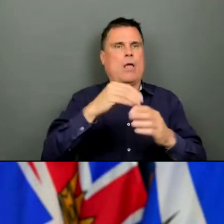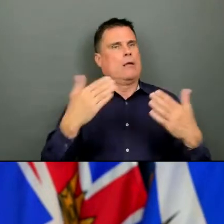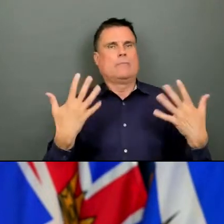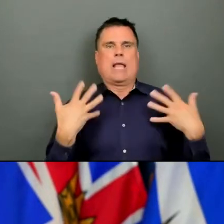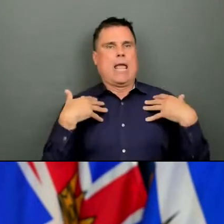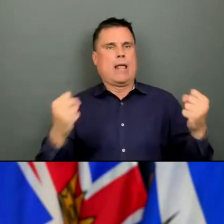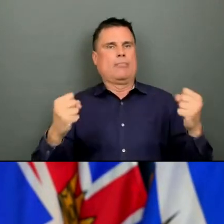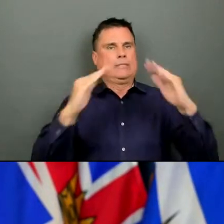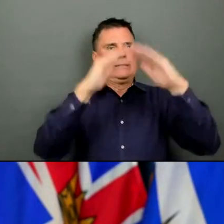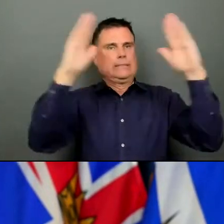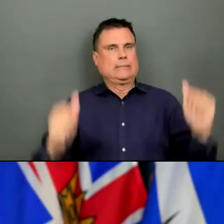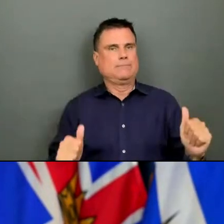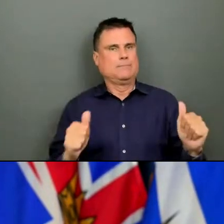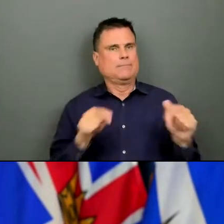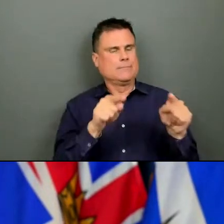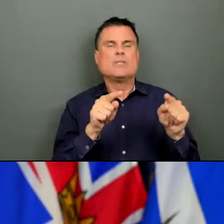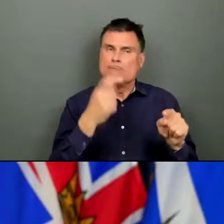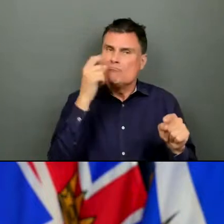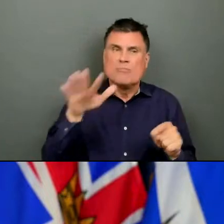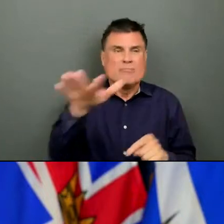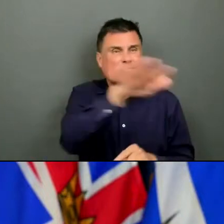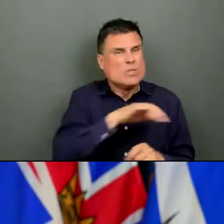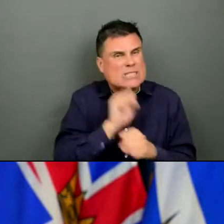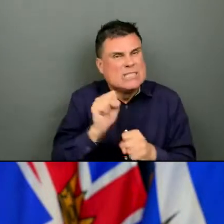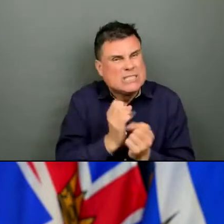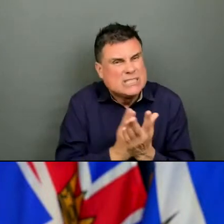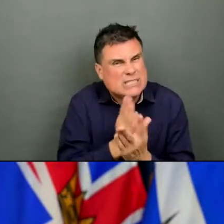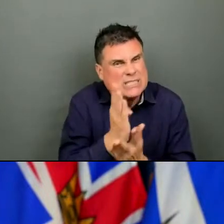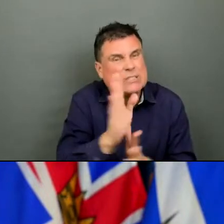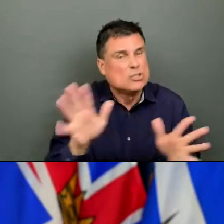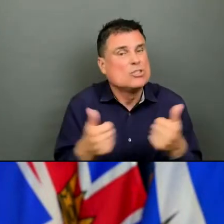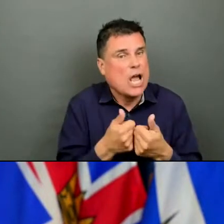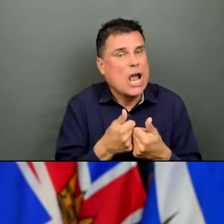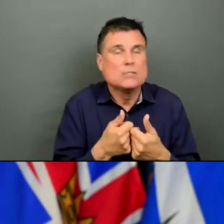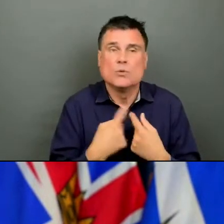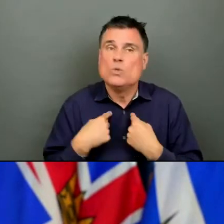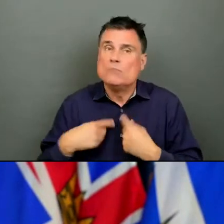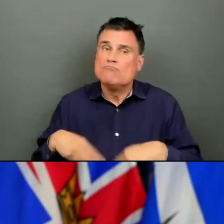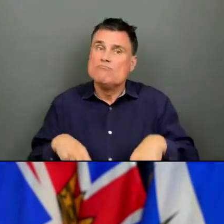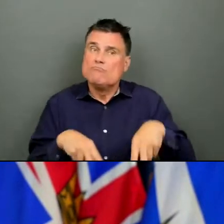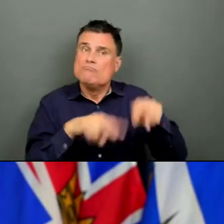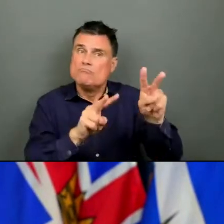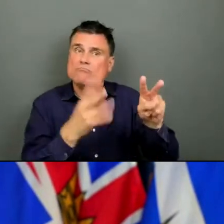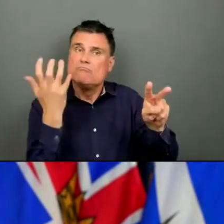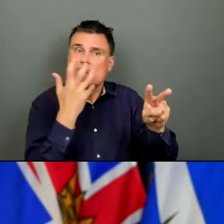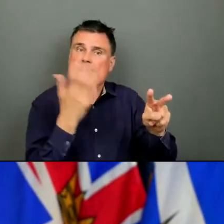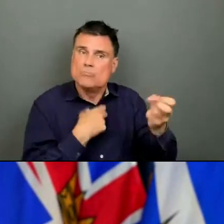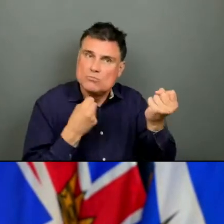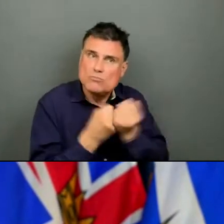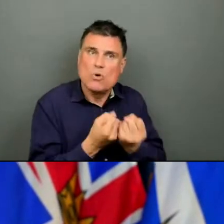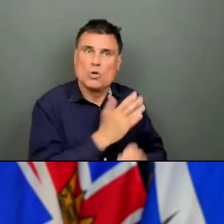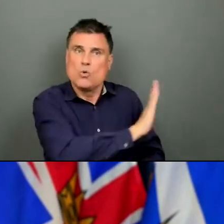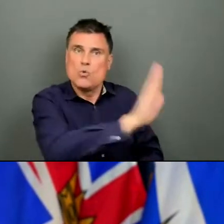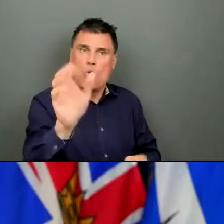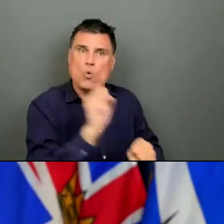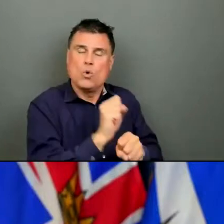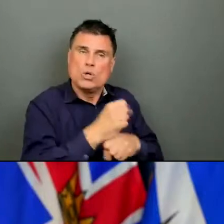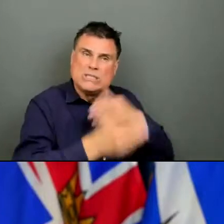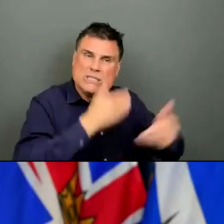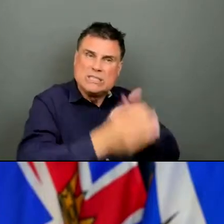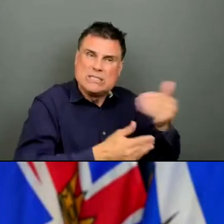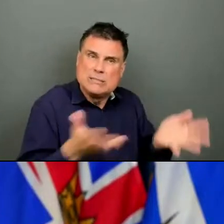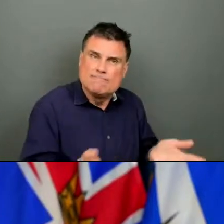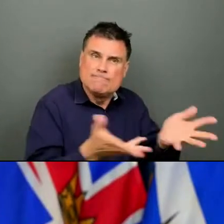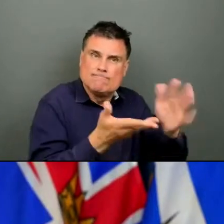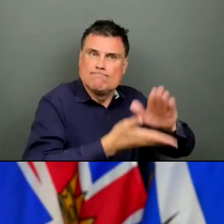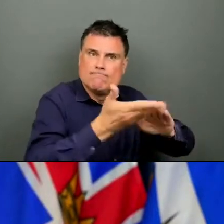time this is, and we so admire and appreciate and support the work that they do. I wanted to just